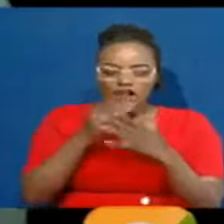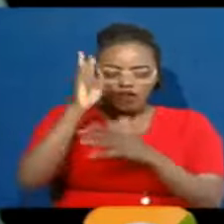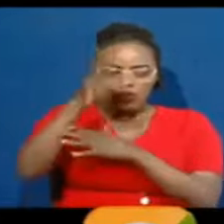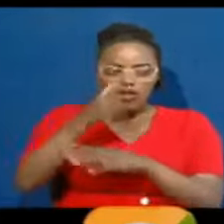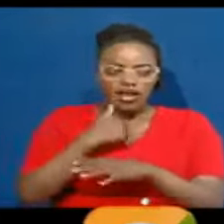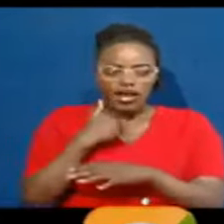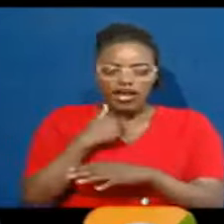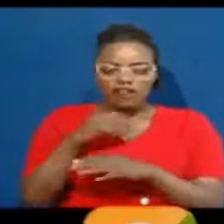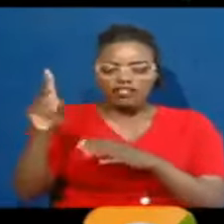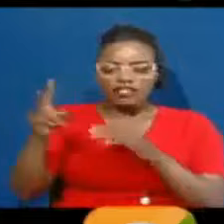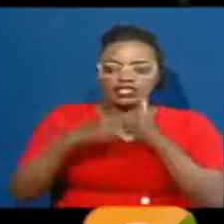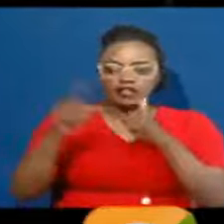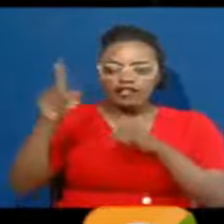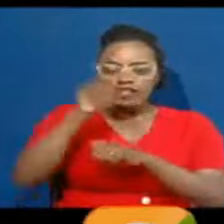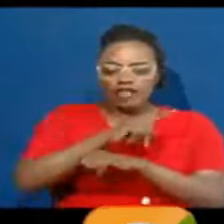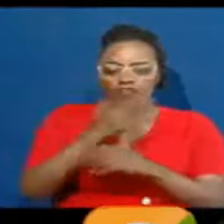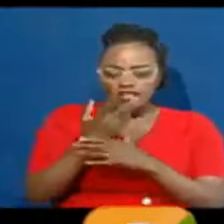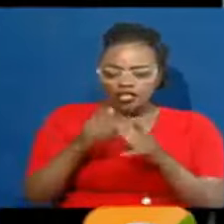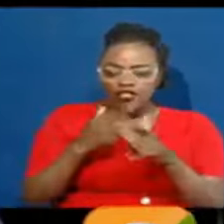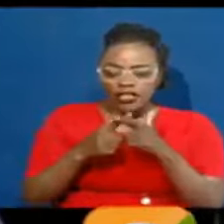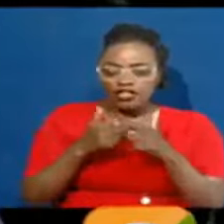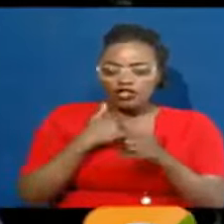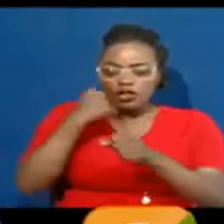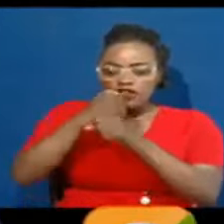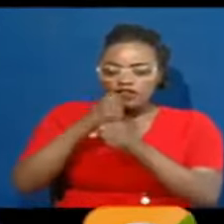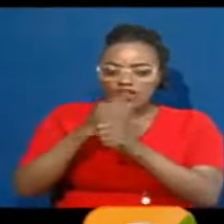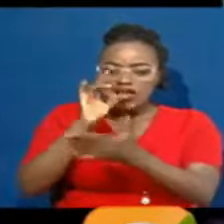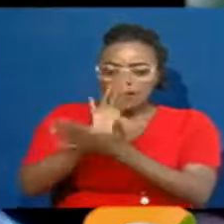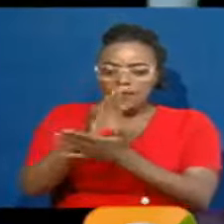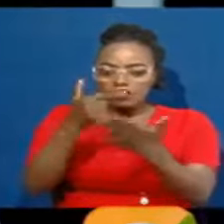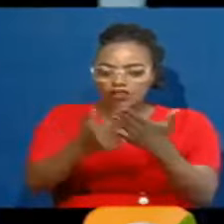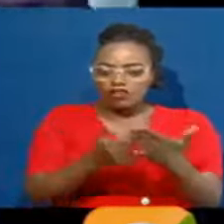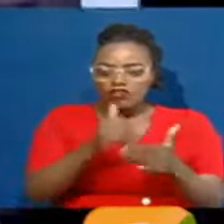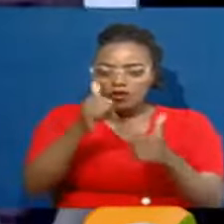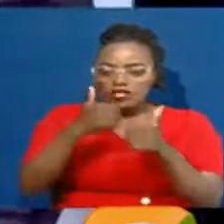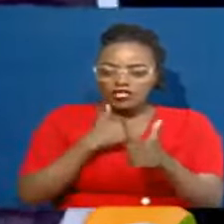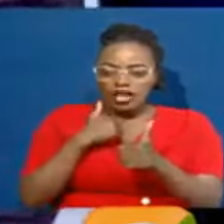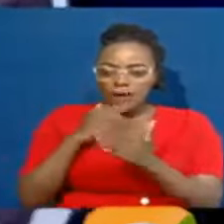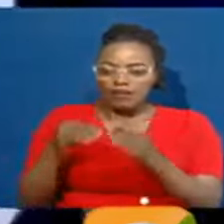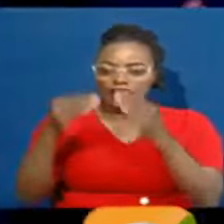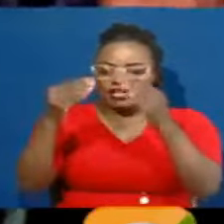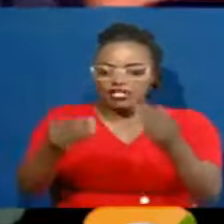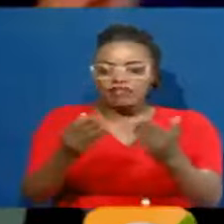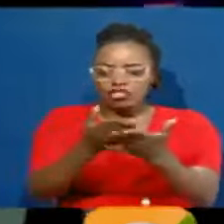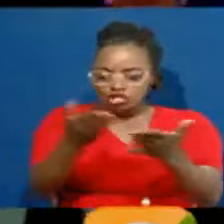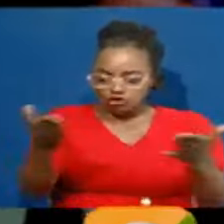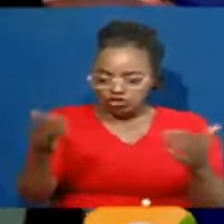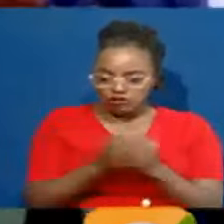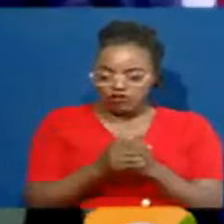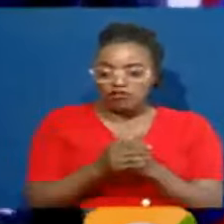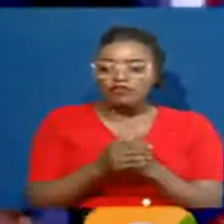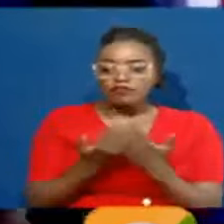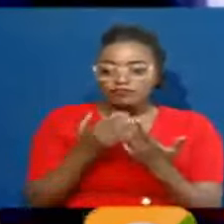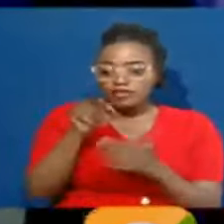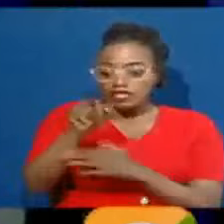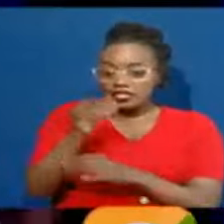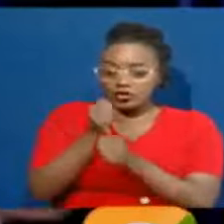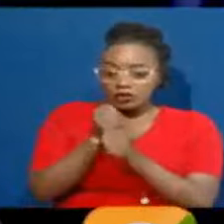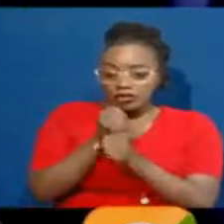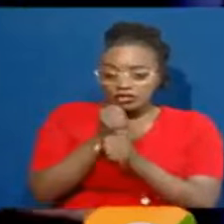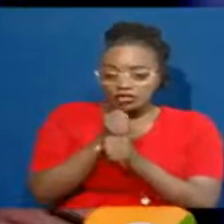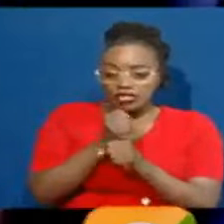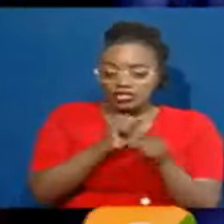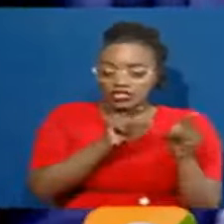having 7 days to dispense with the impeachment motion that has been presented to them. That sitting will be sitting as